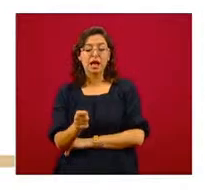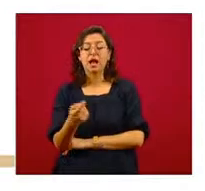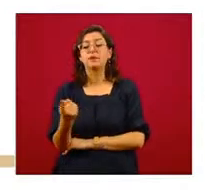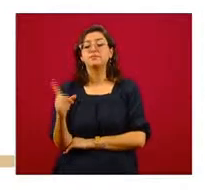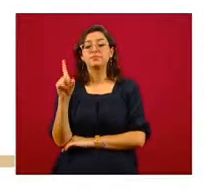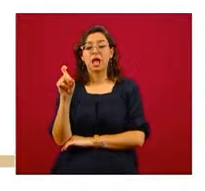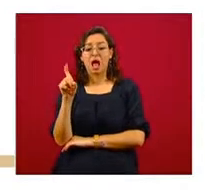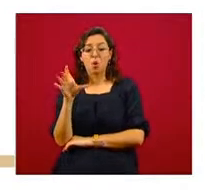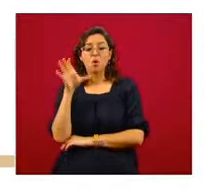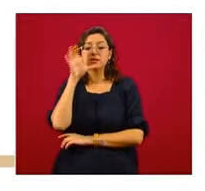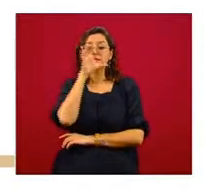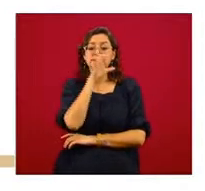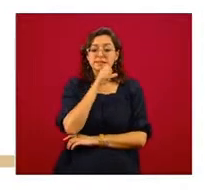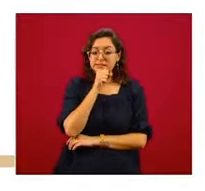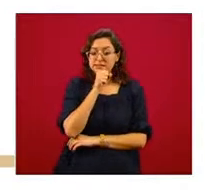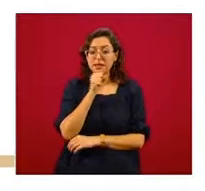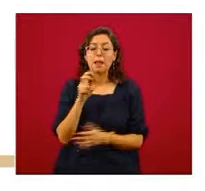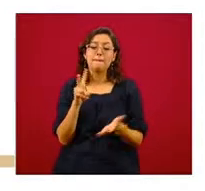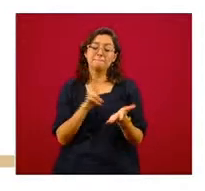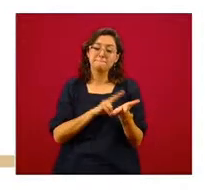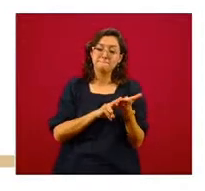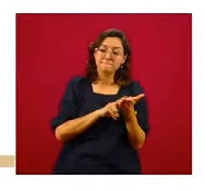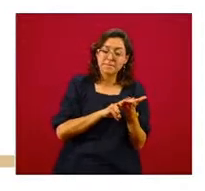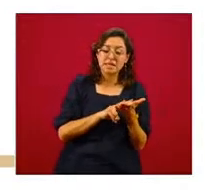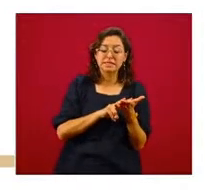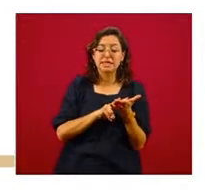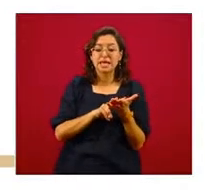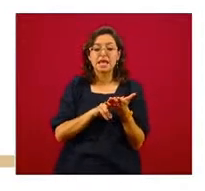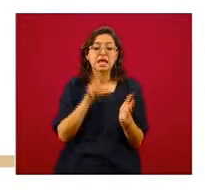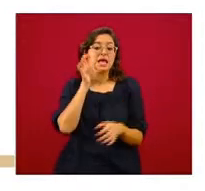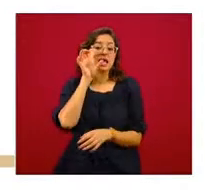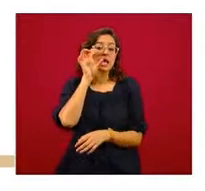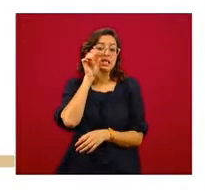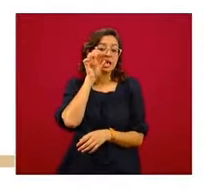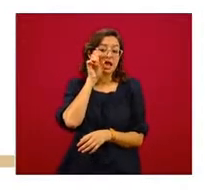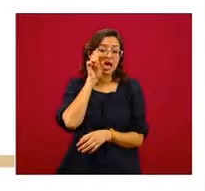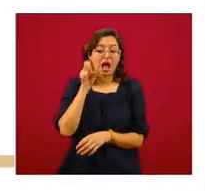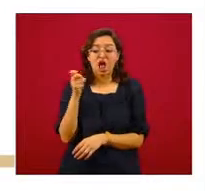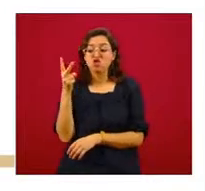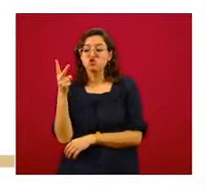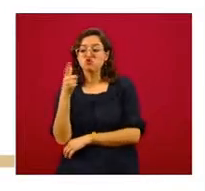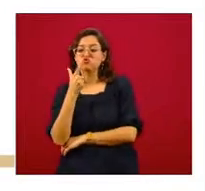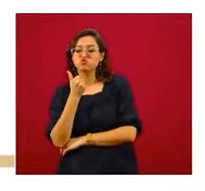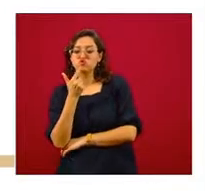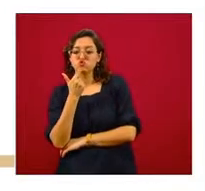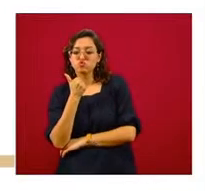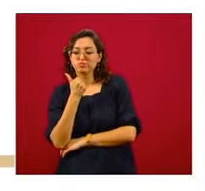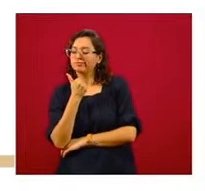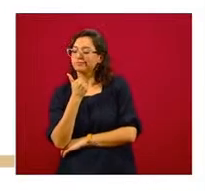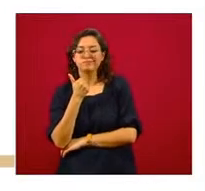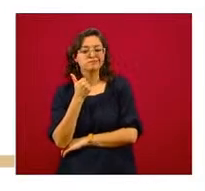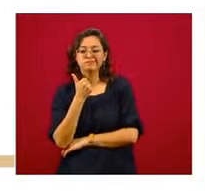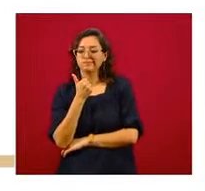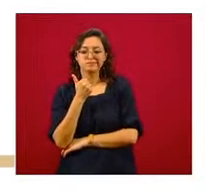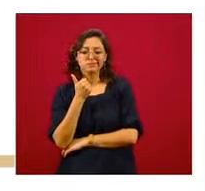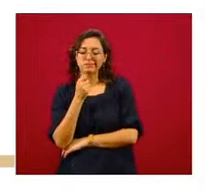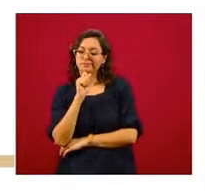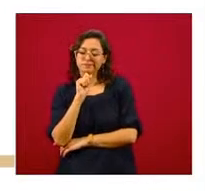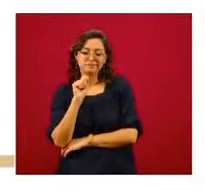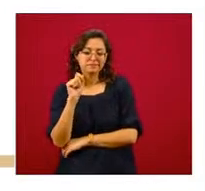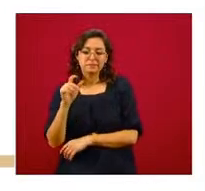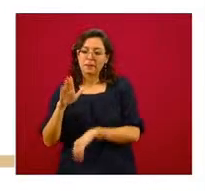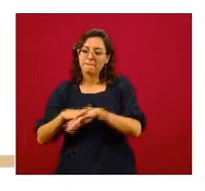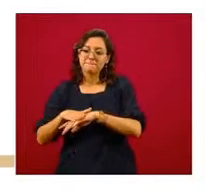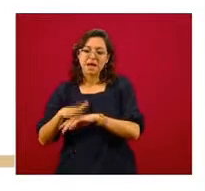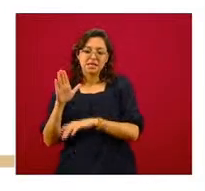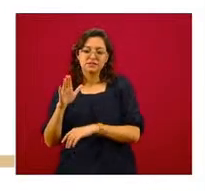that Aguascalientes, although having green and orange indicators, they still have 2 red indicators.